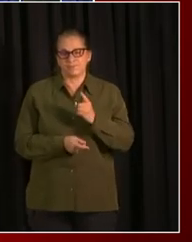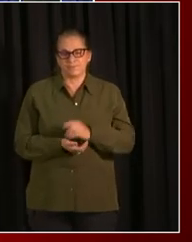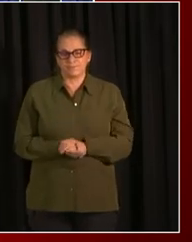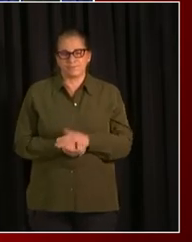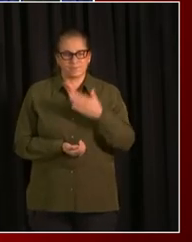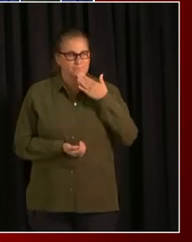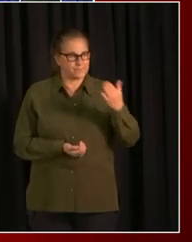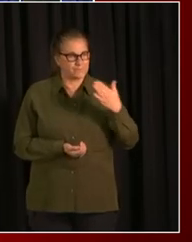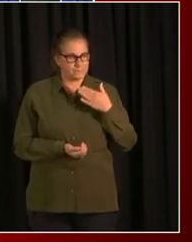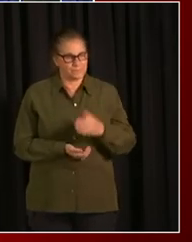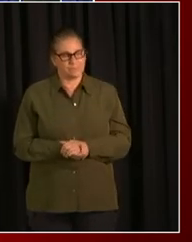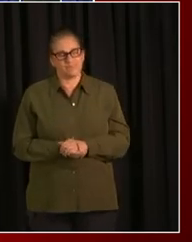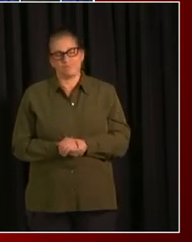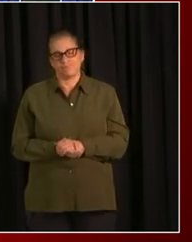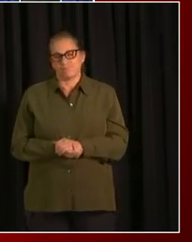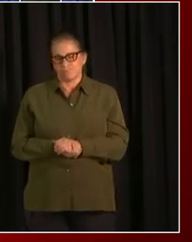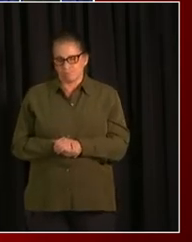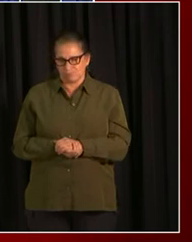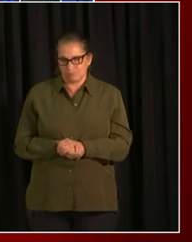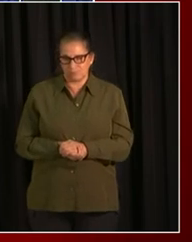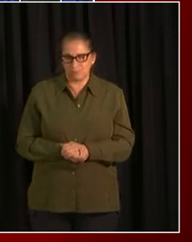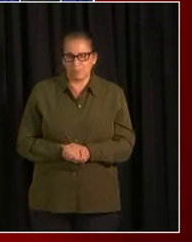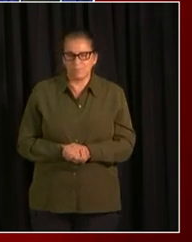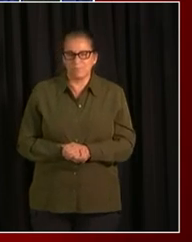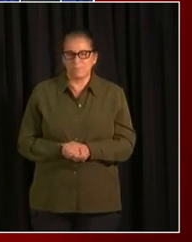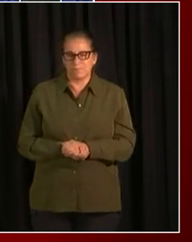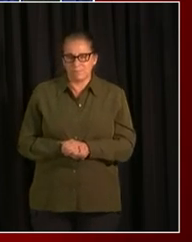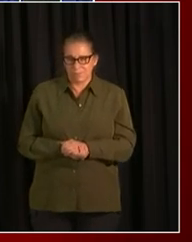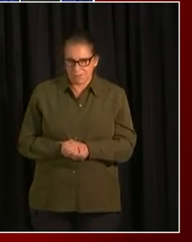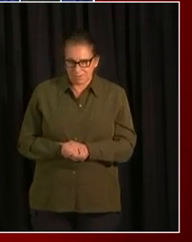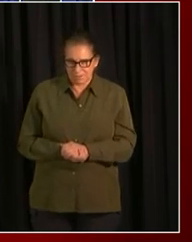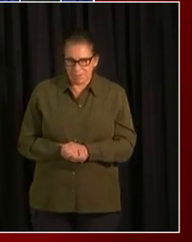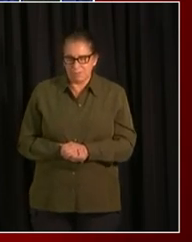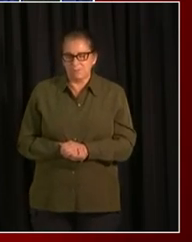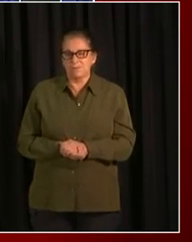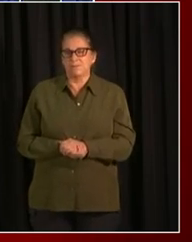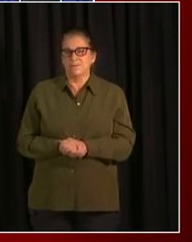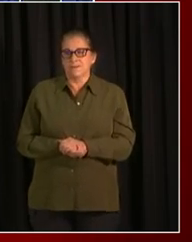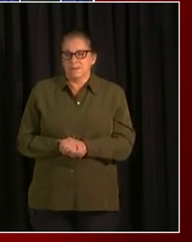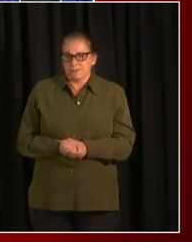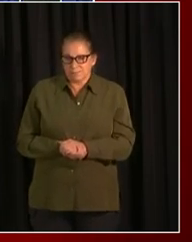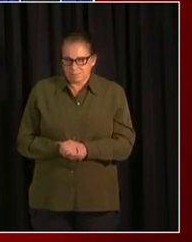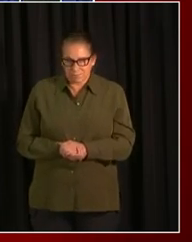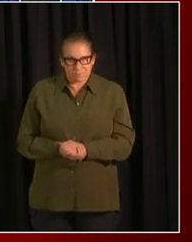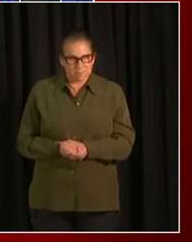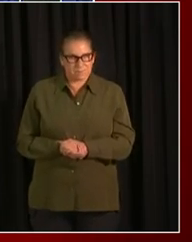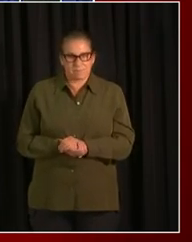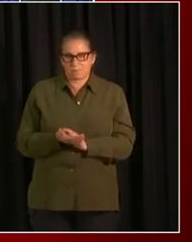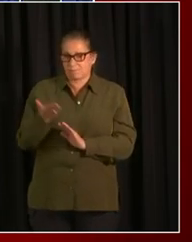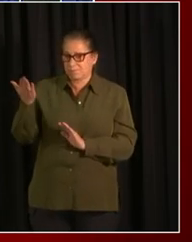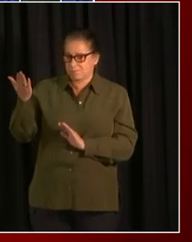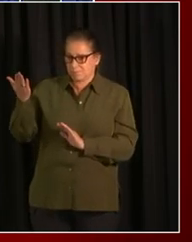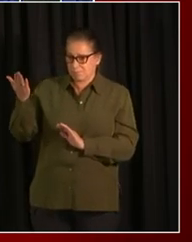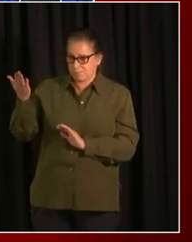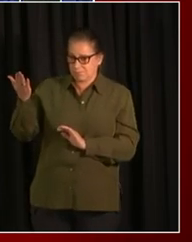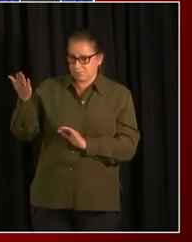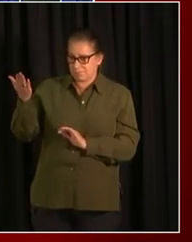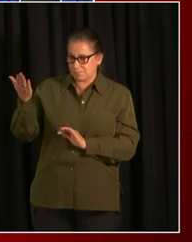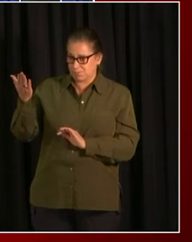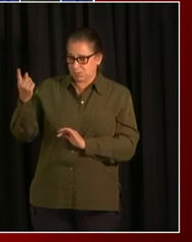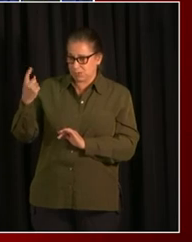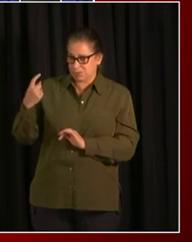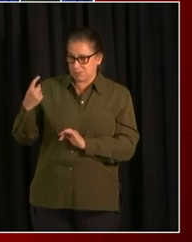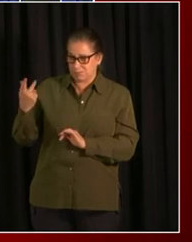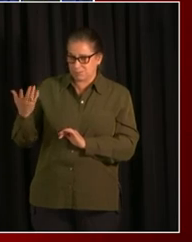Great. Thank you so much for that, Patrick. Just making sure we have not missed any questions on our live stream. It looks like in